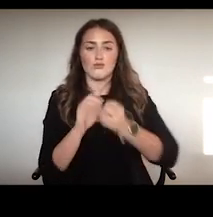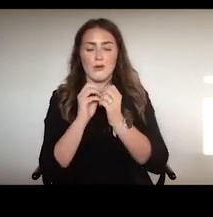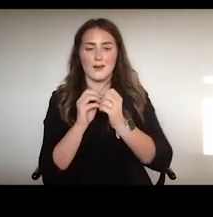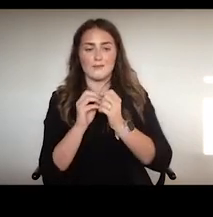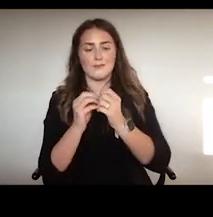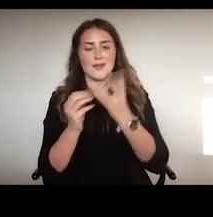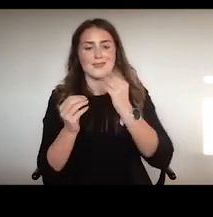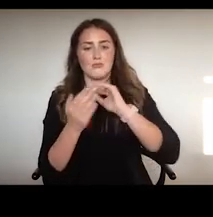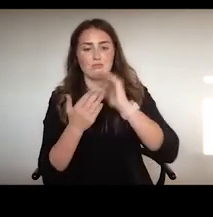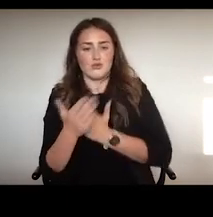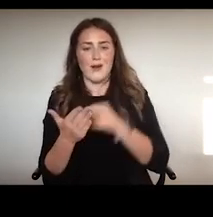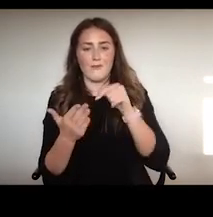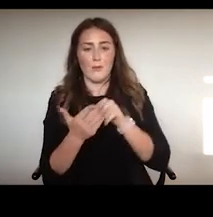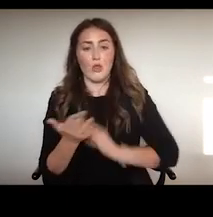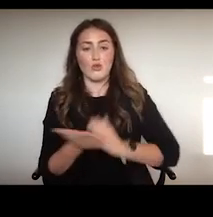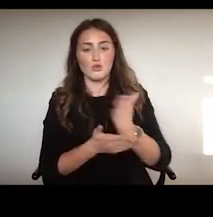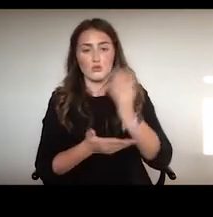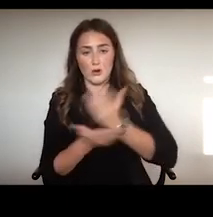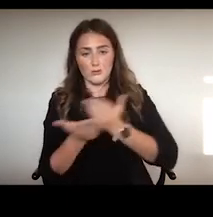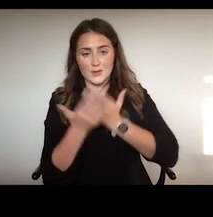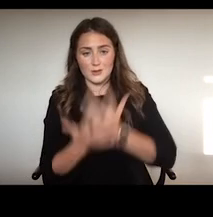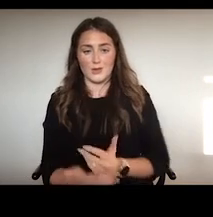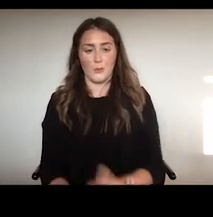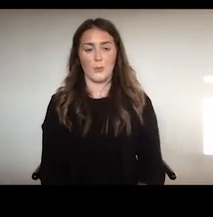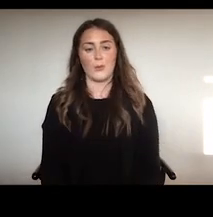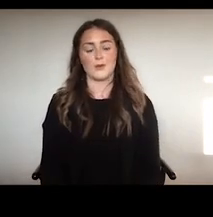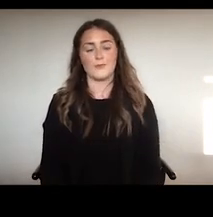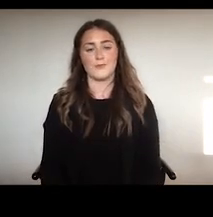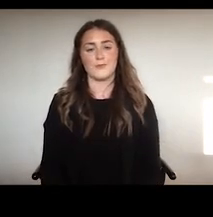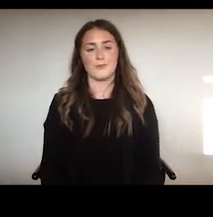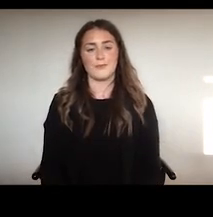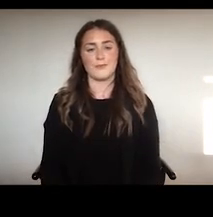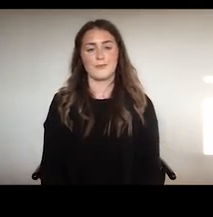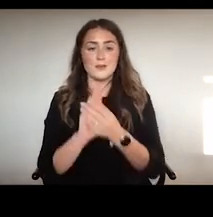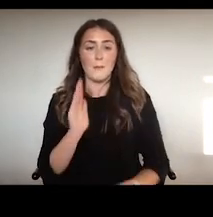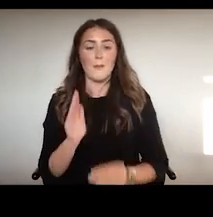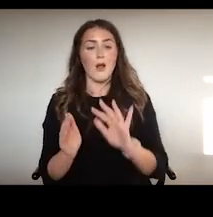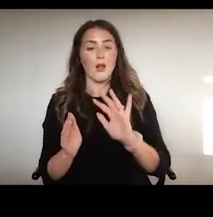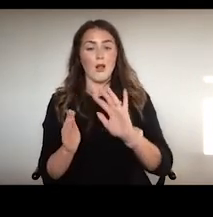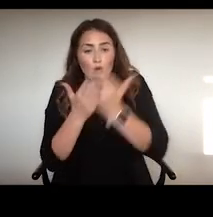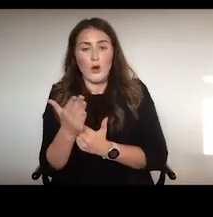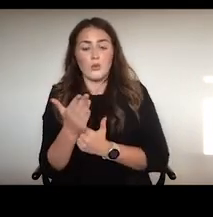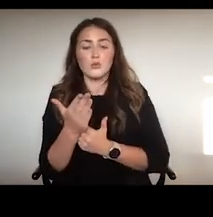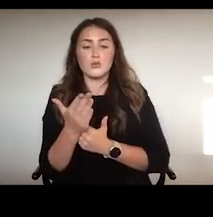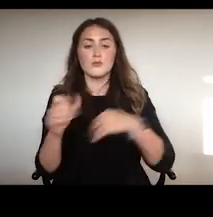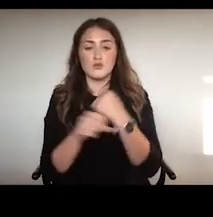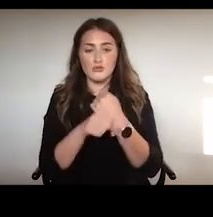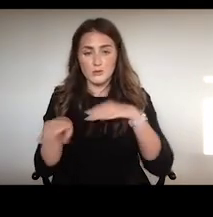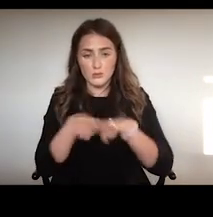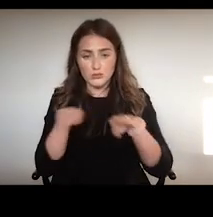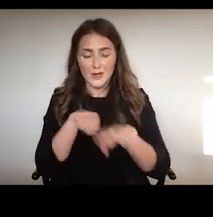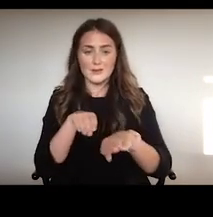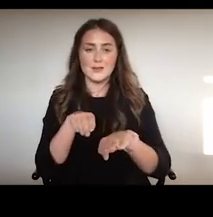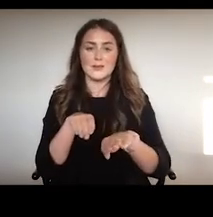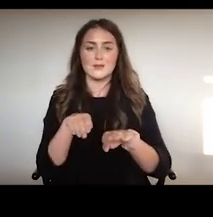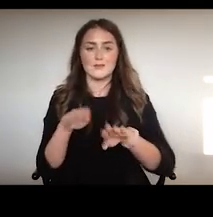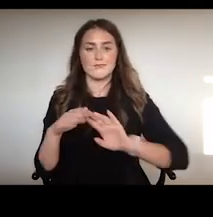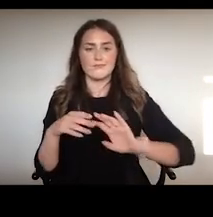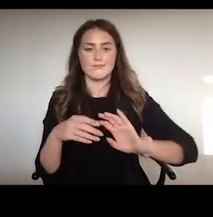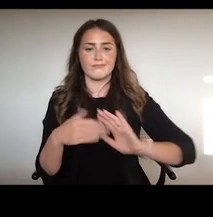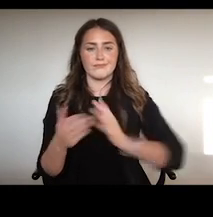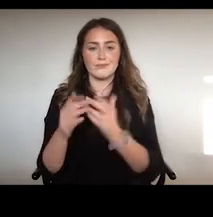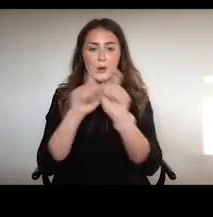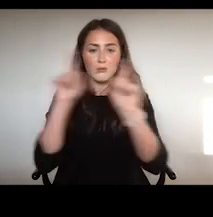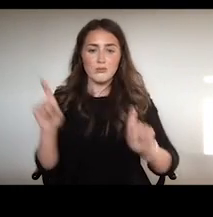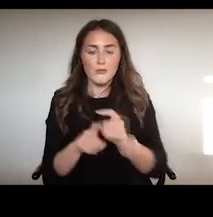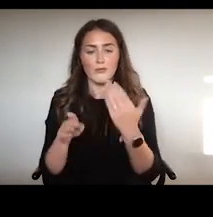control documents, and we are providing drafts of them as part of this consultation. They include the Code of